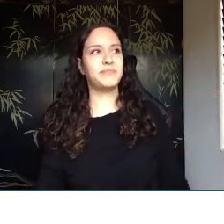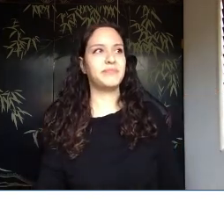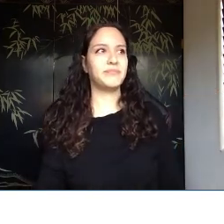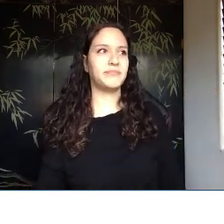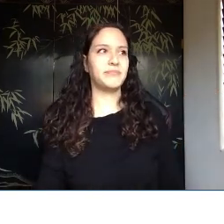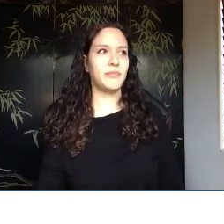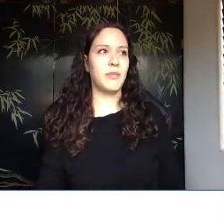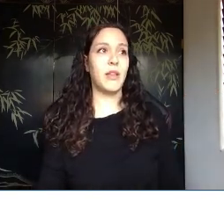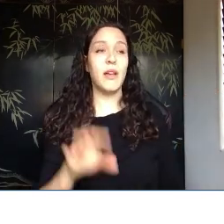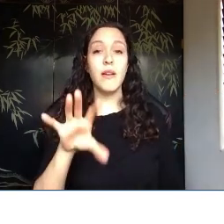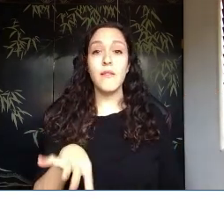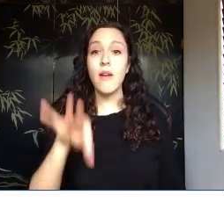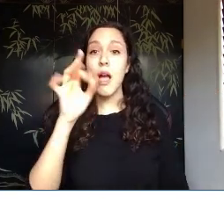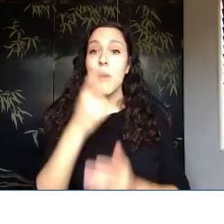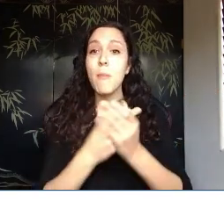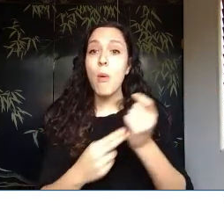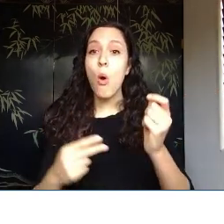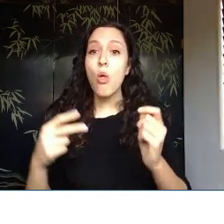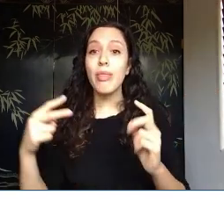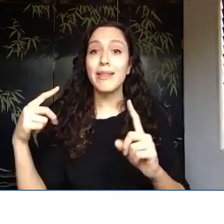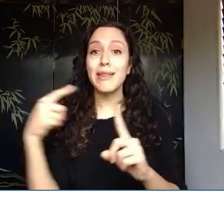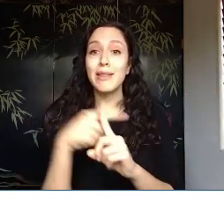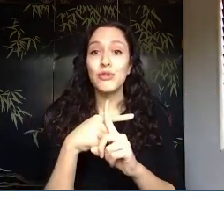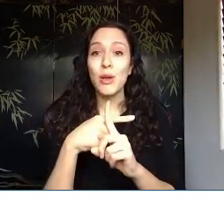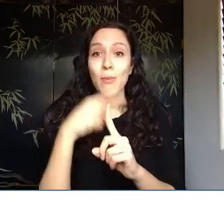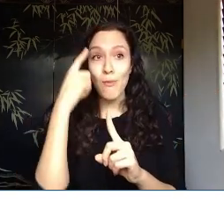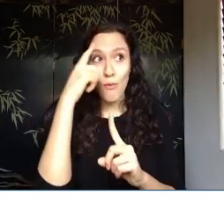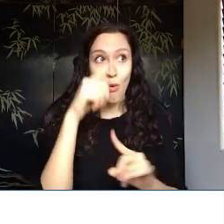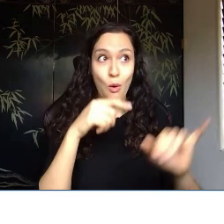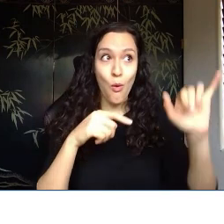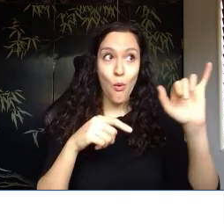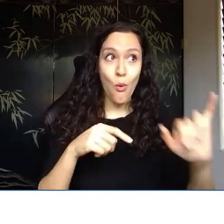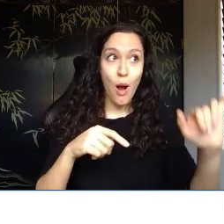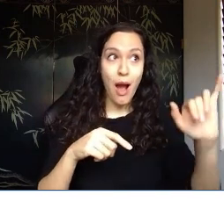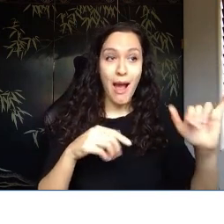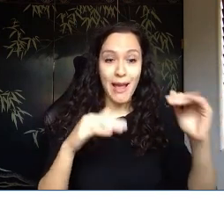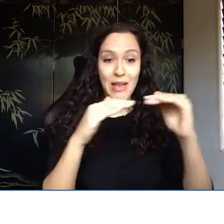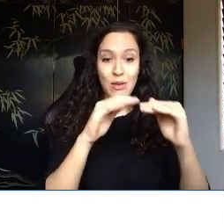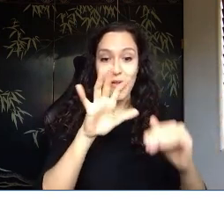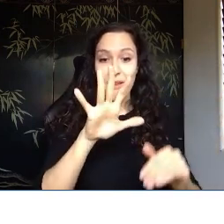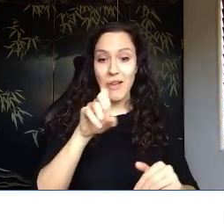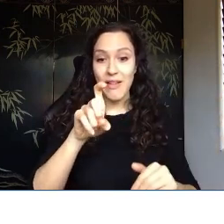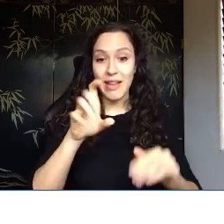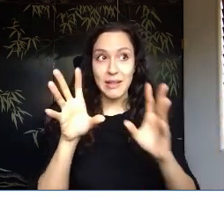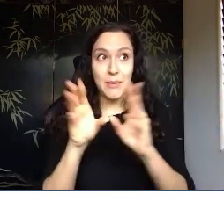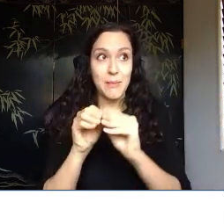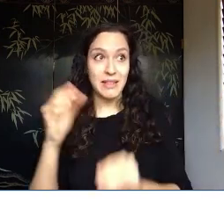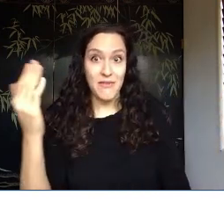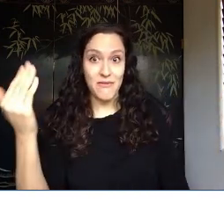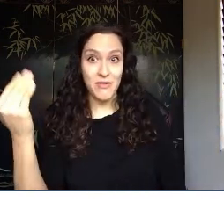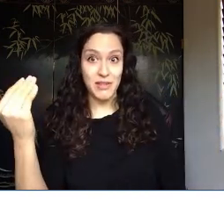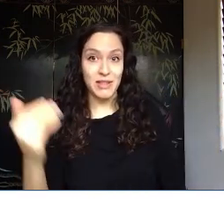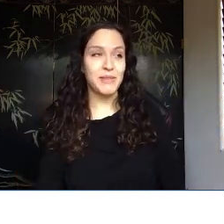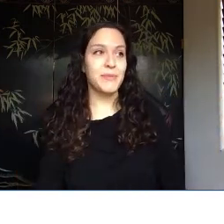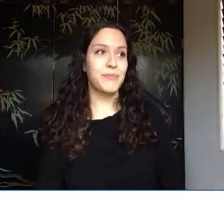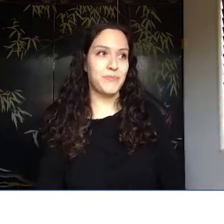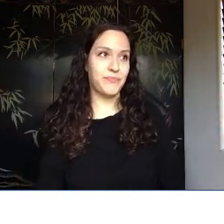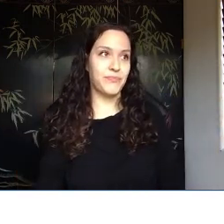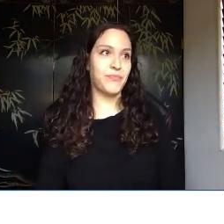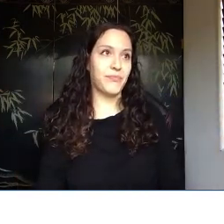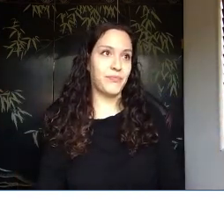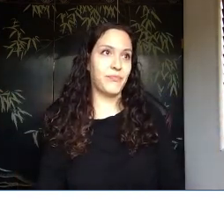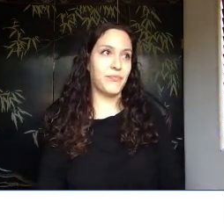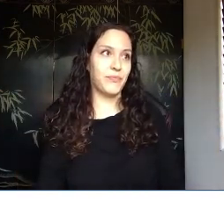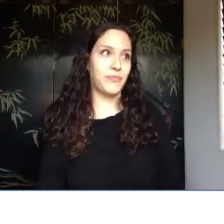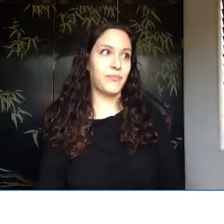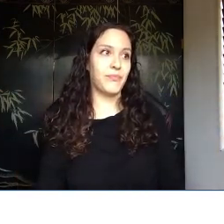So find both intercepts for y equals 5x plus 15. Okay, so I'm going to split the screens for organization.